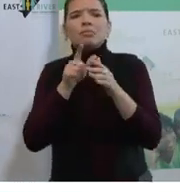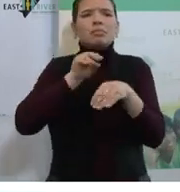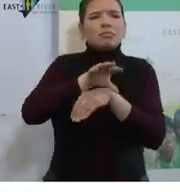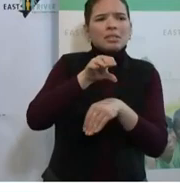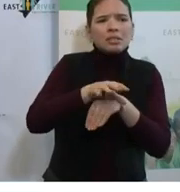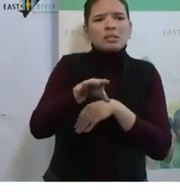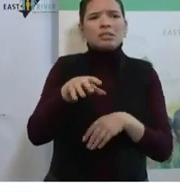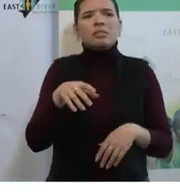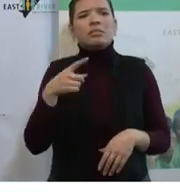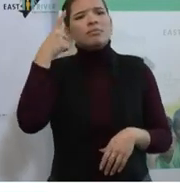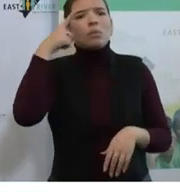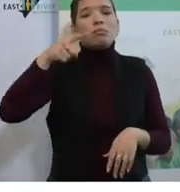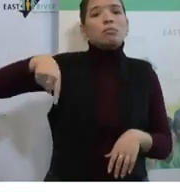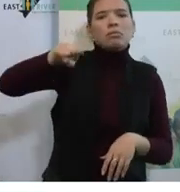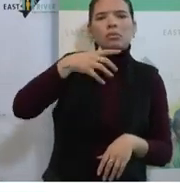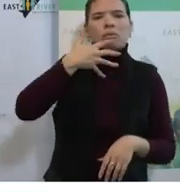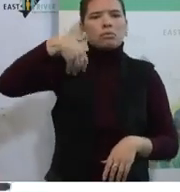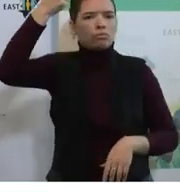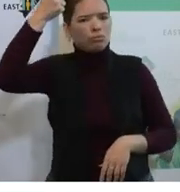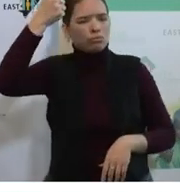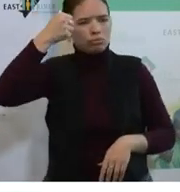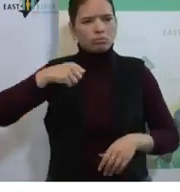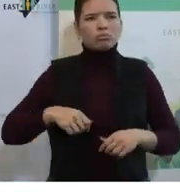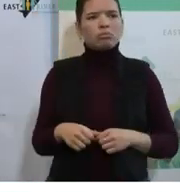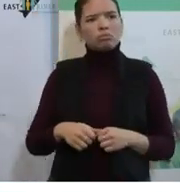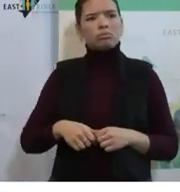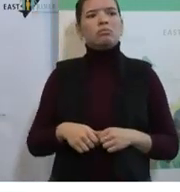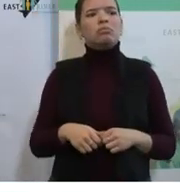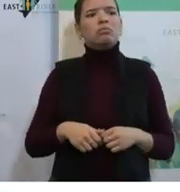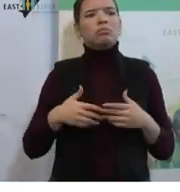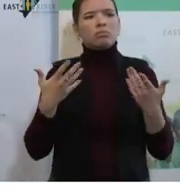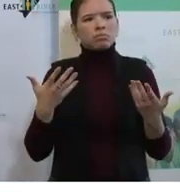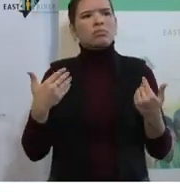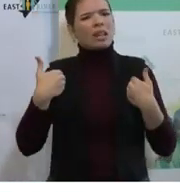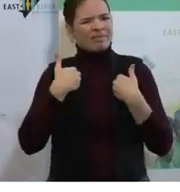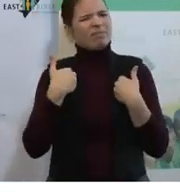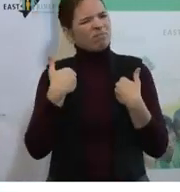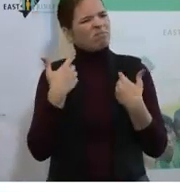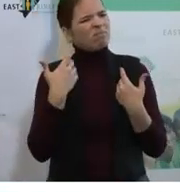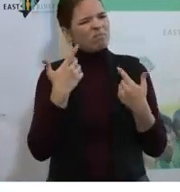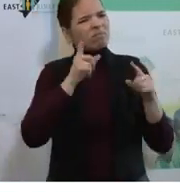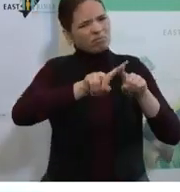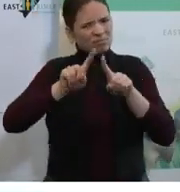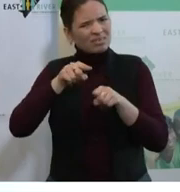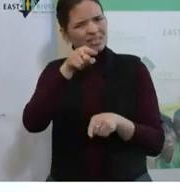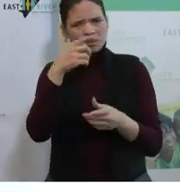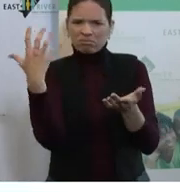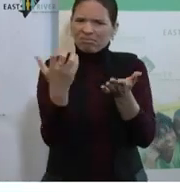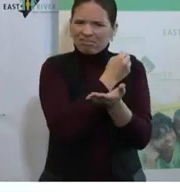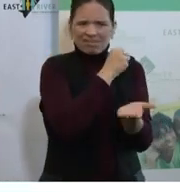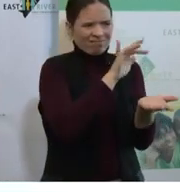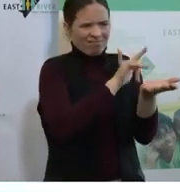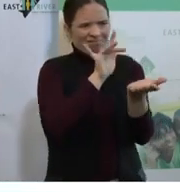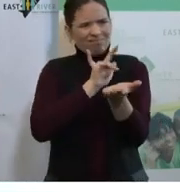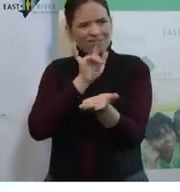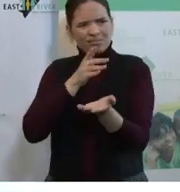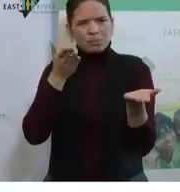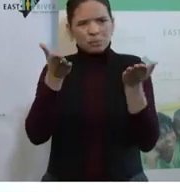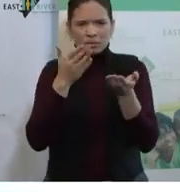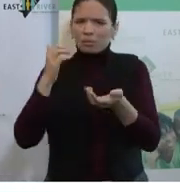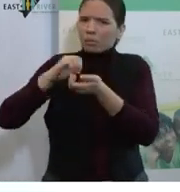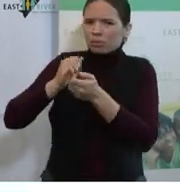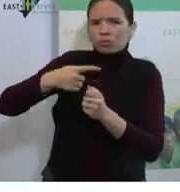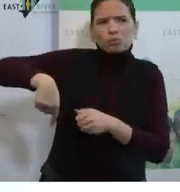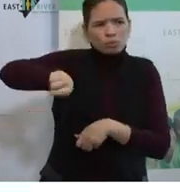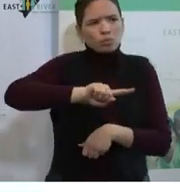DC Office of Tax and Revenue. So please make sure that you connect with some of our partners here today. We want you to leave informed